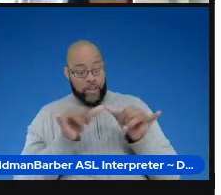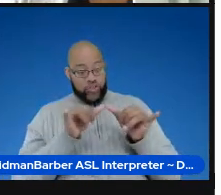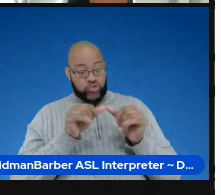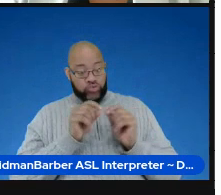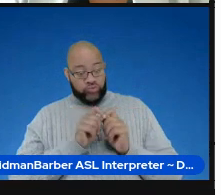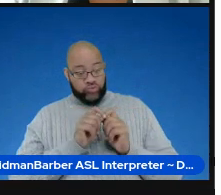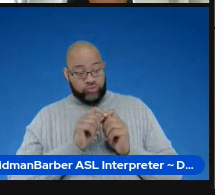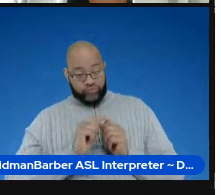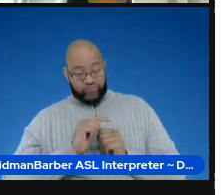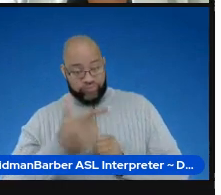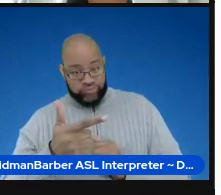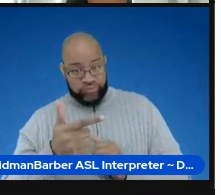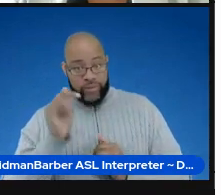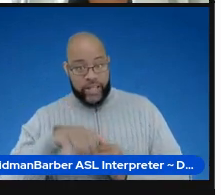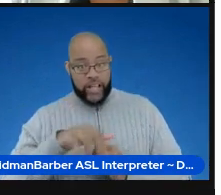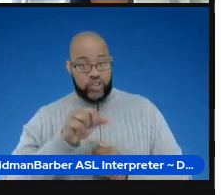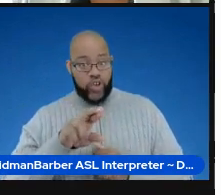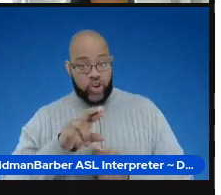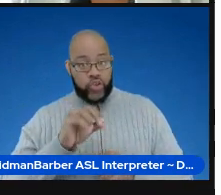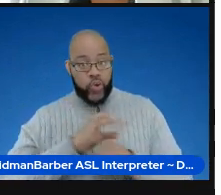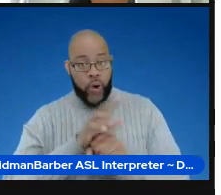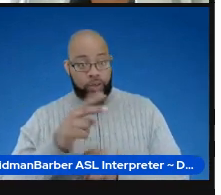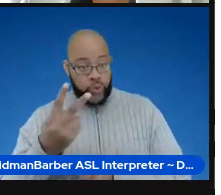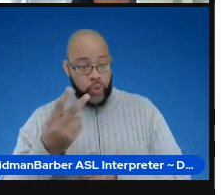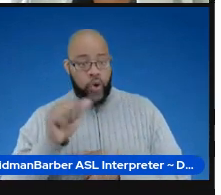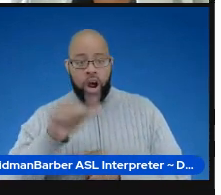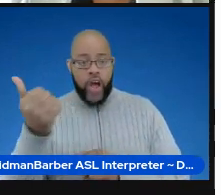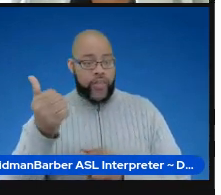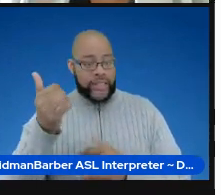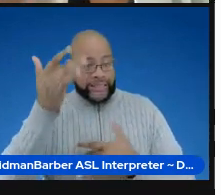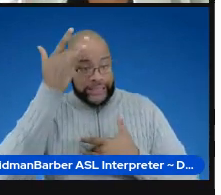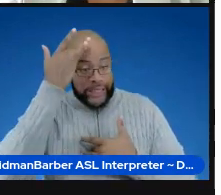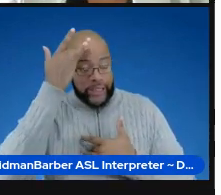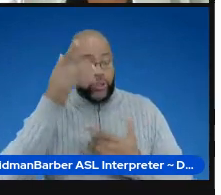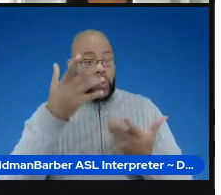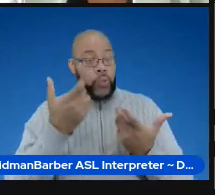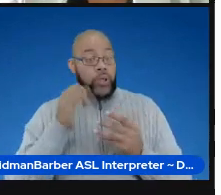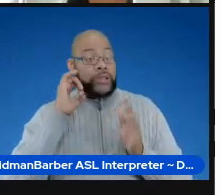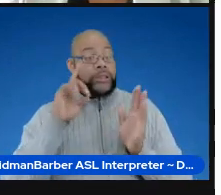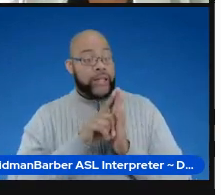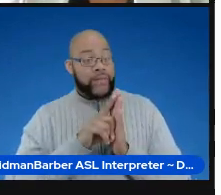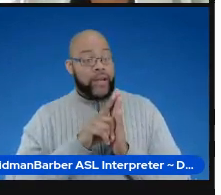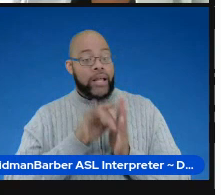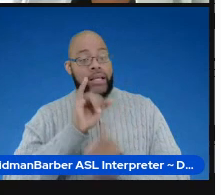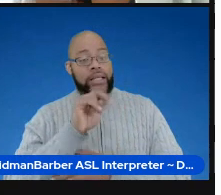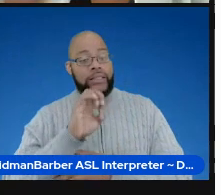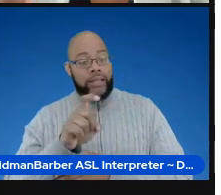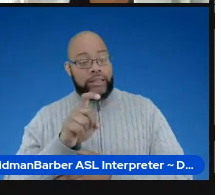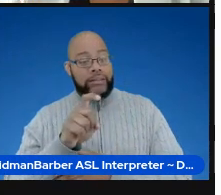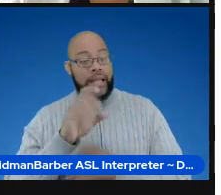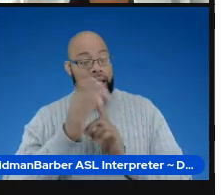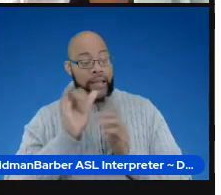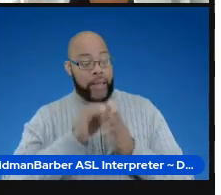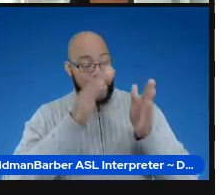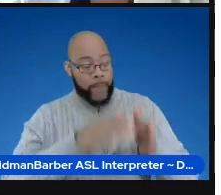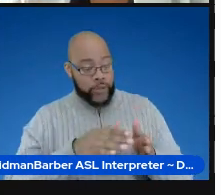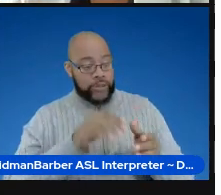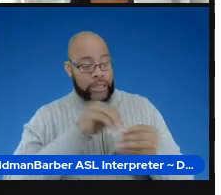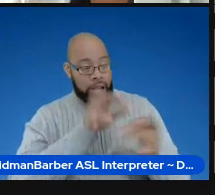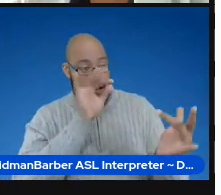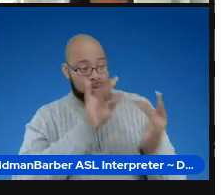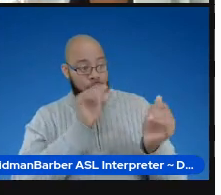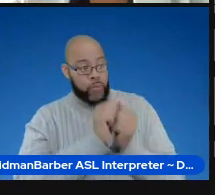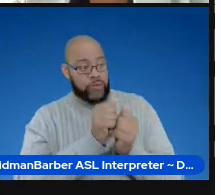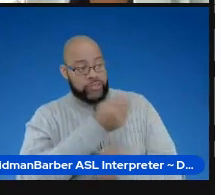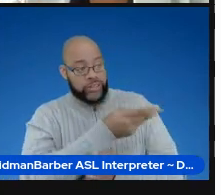transmission of SARS-CoV-2 or any other viral pathogen, ideally when you identify an index case and you know that that person has been in contact with a number